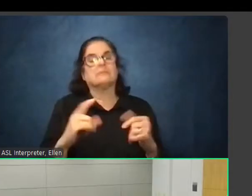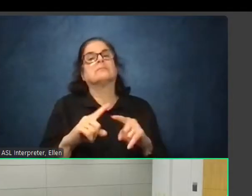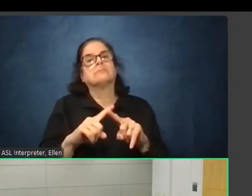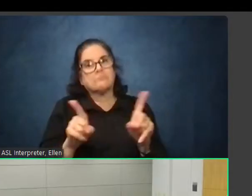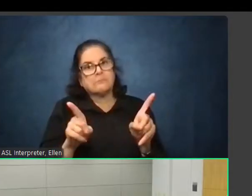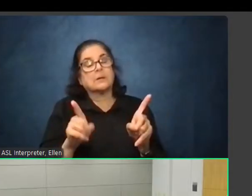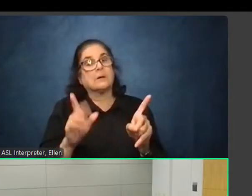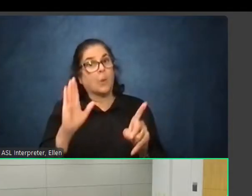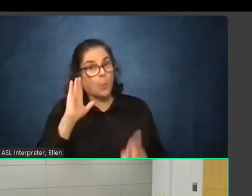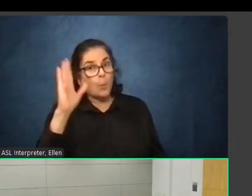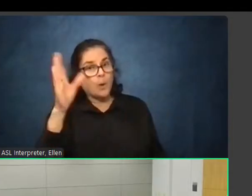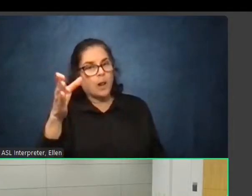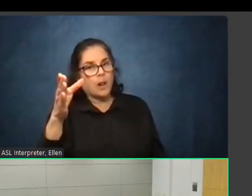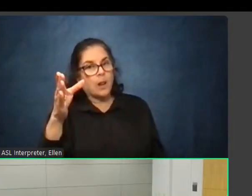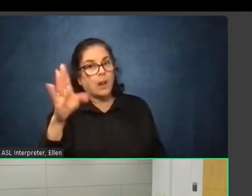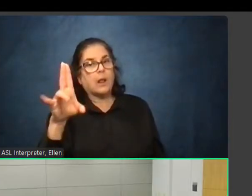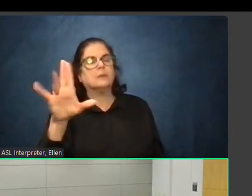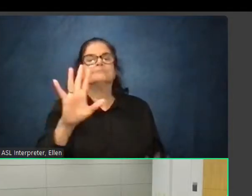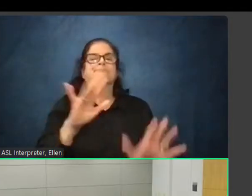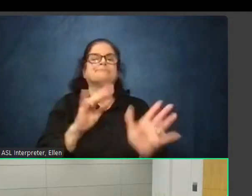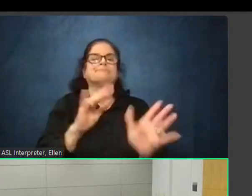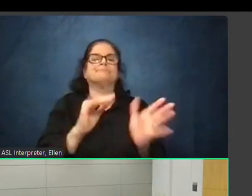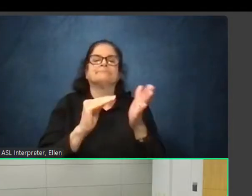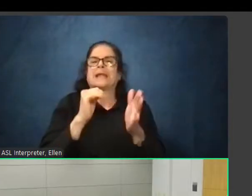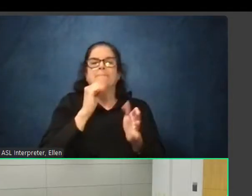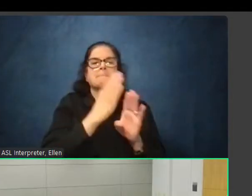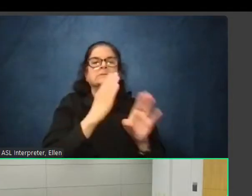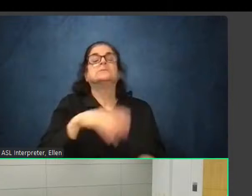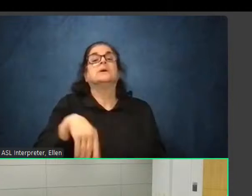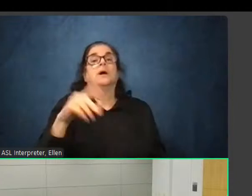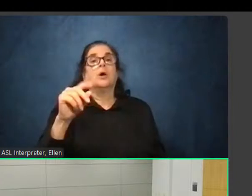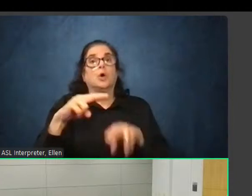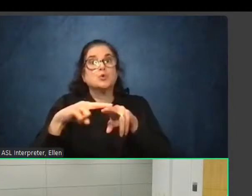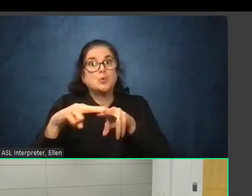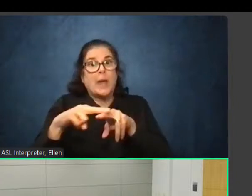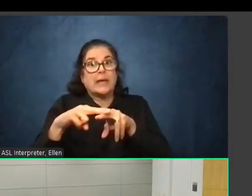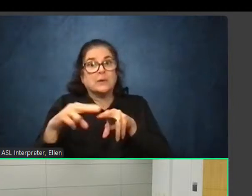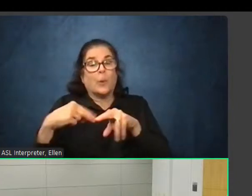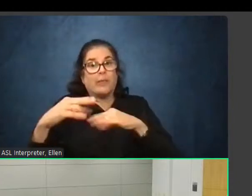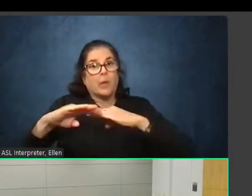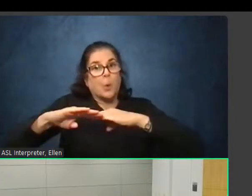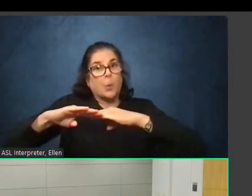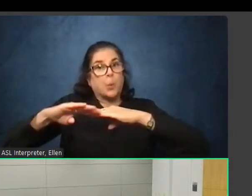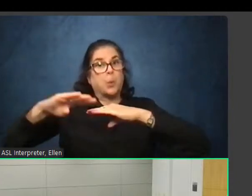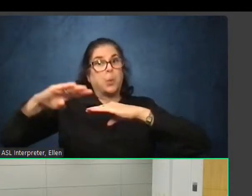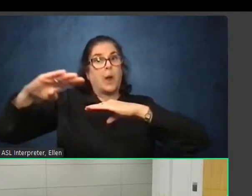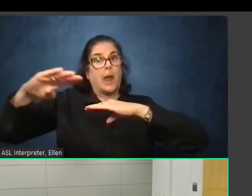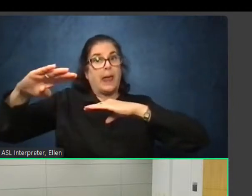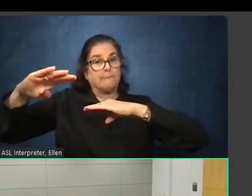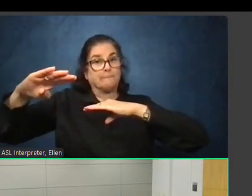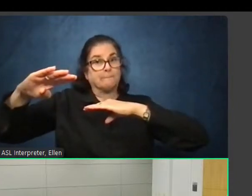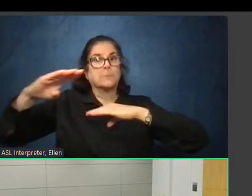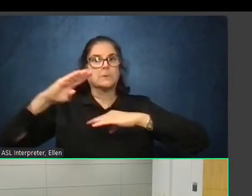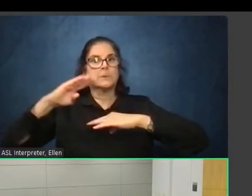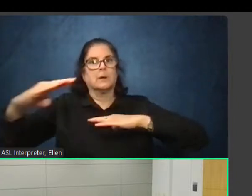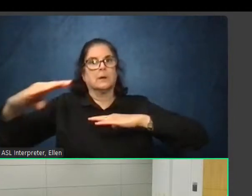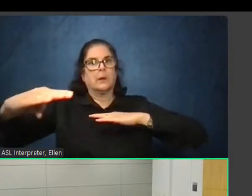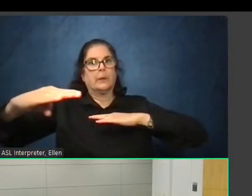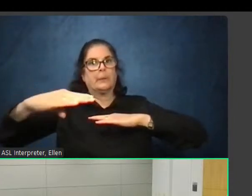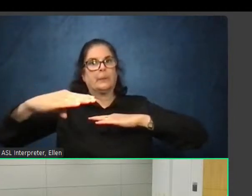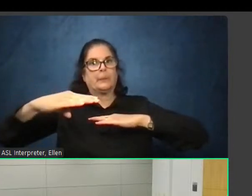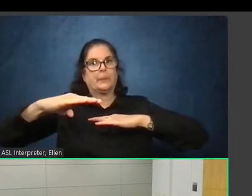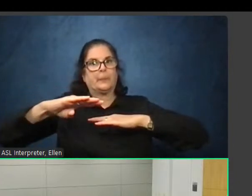buses with, trains with a ramp or something that come out automatically that allow you to get from